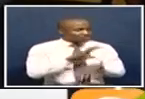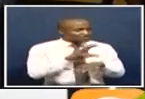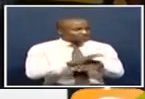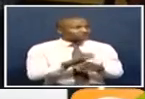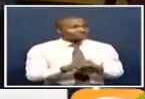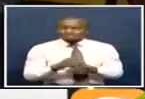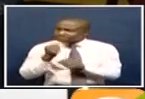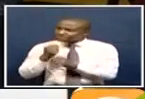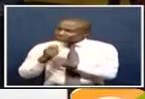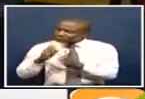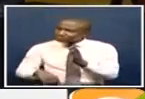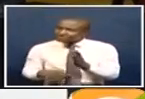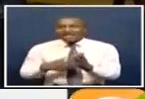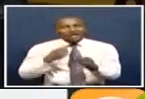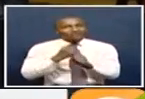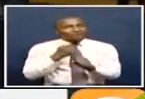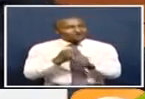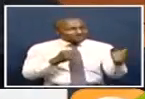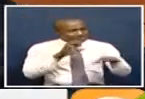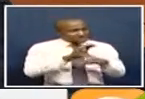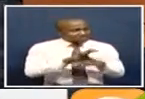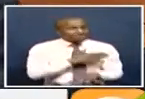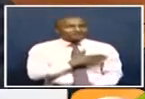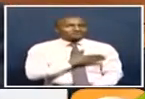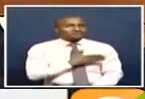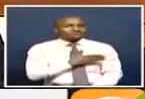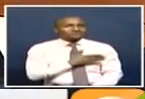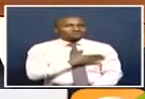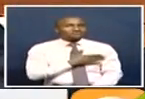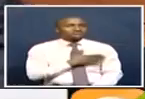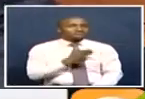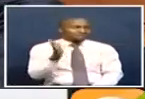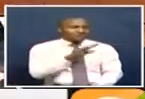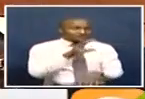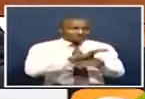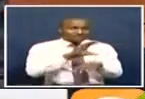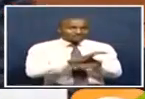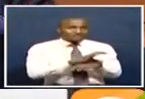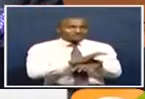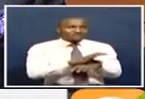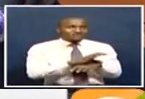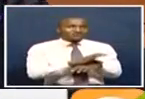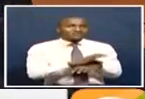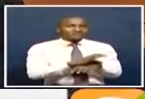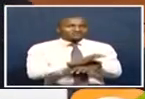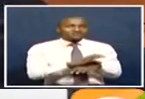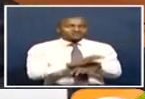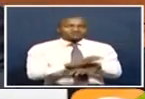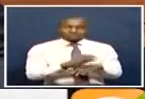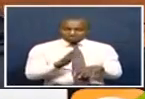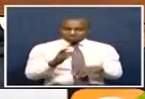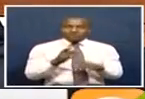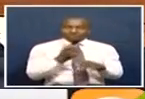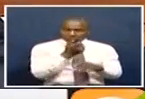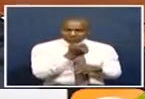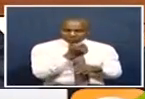what? There is a lot of work for my church. I will go back to the church. And these are my whole rosary. I will